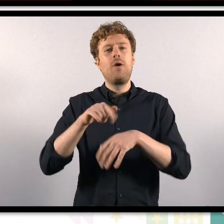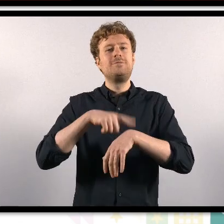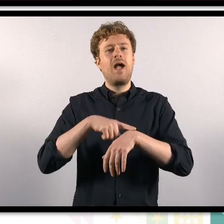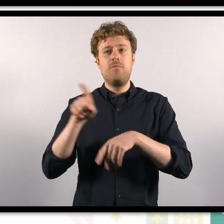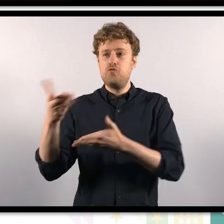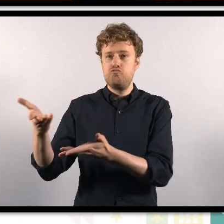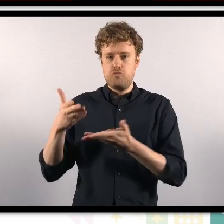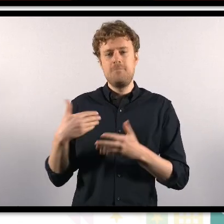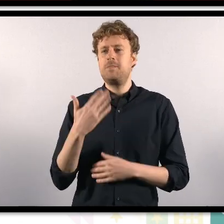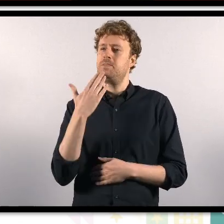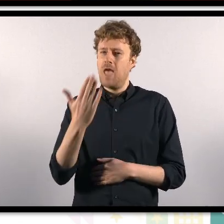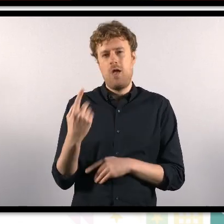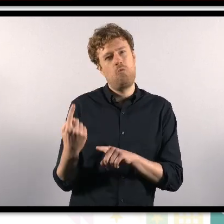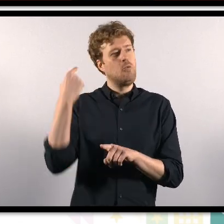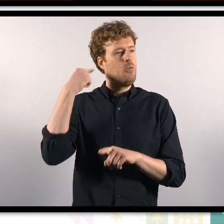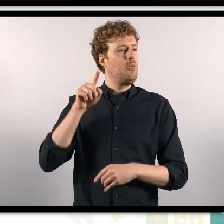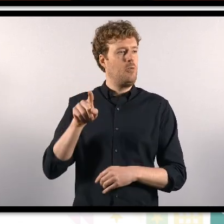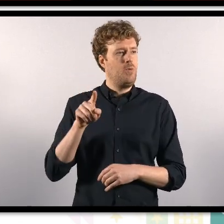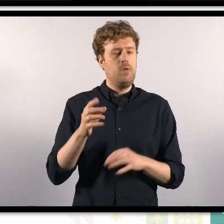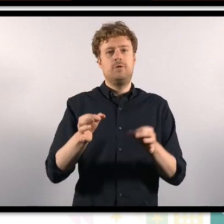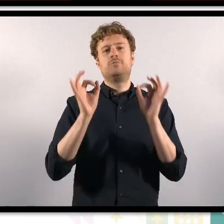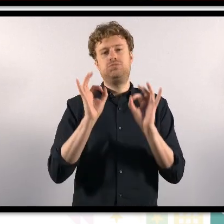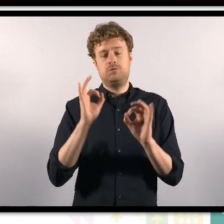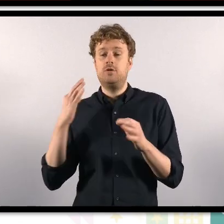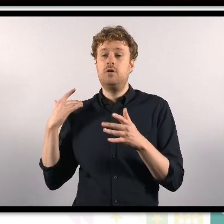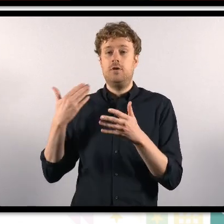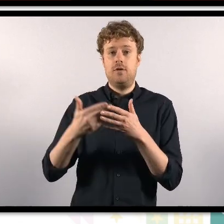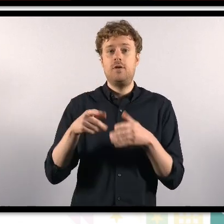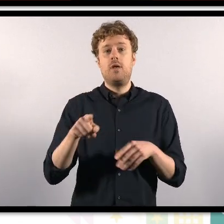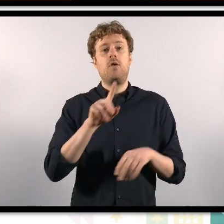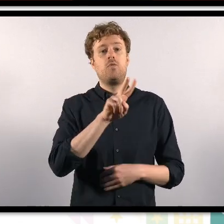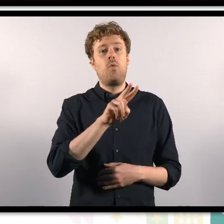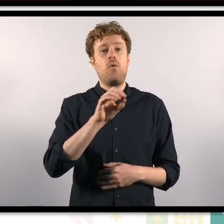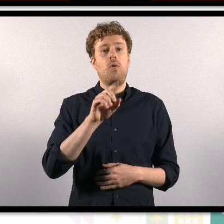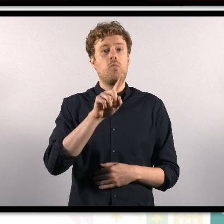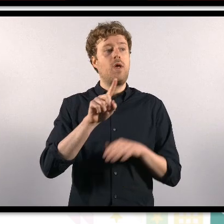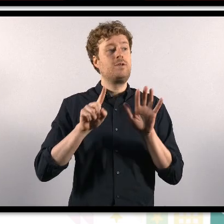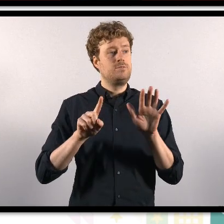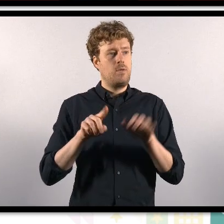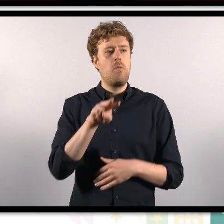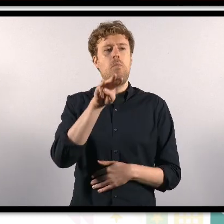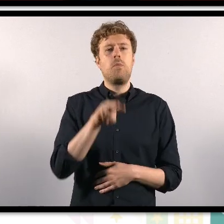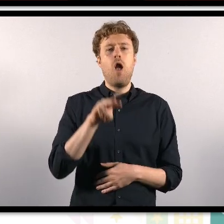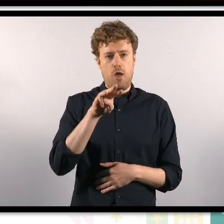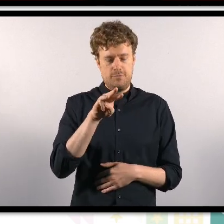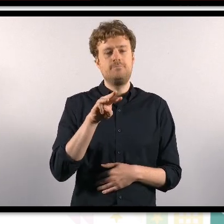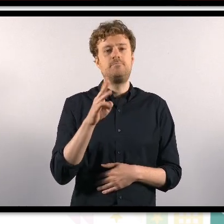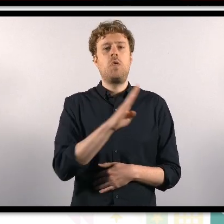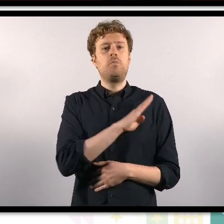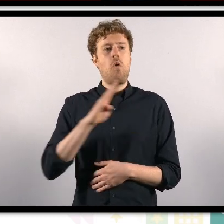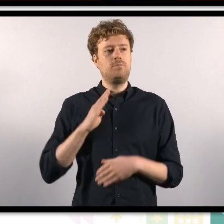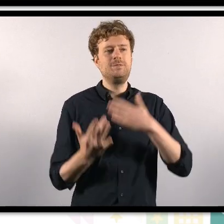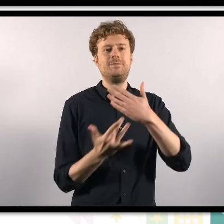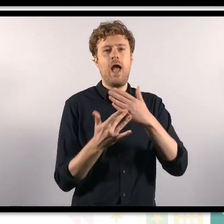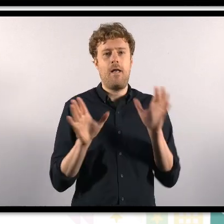was so gracious to vote and accept Kubernetes at that time. But if you kind of look at this original list of companies that were involved,